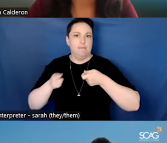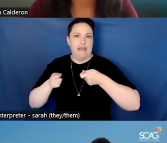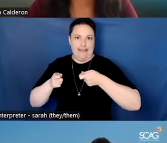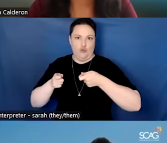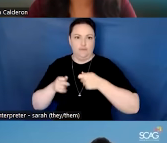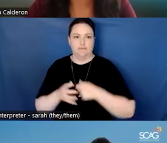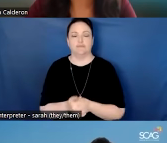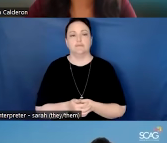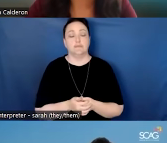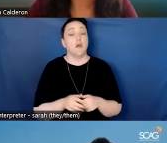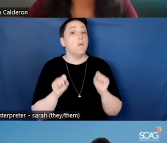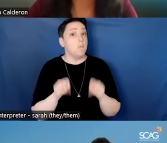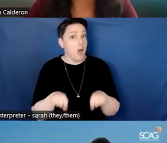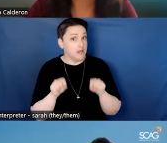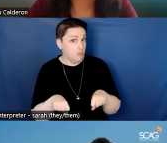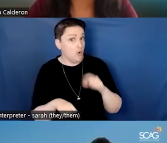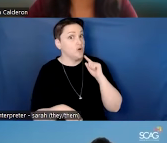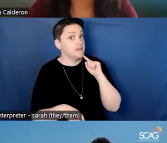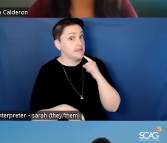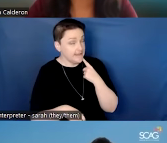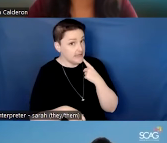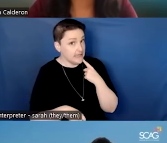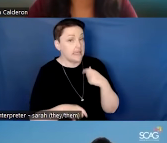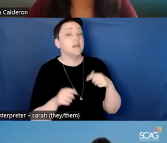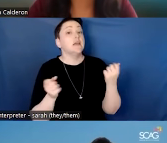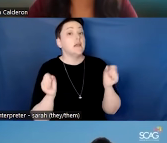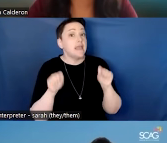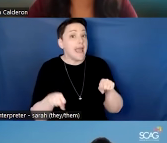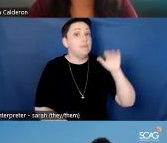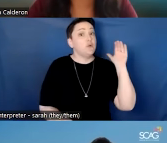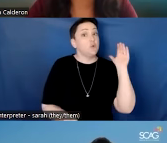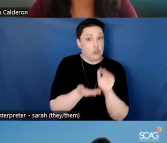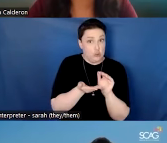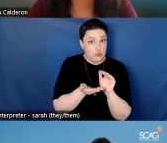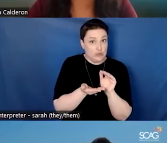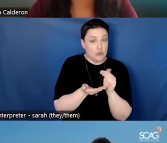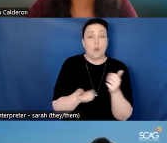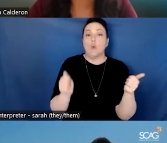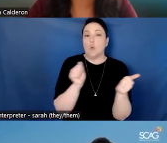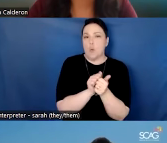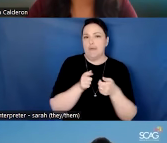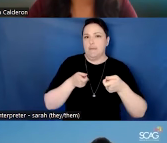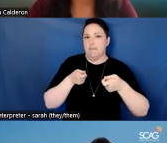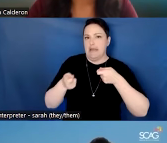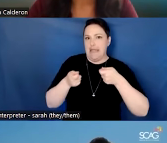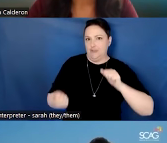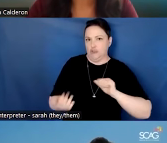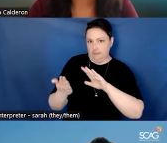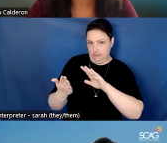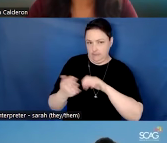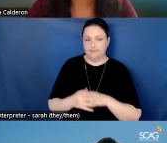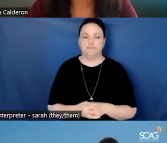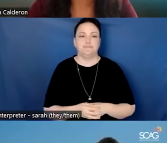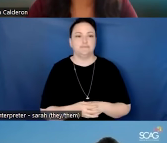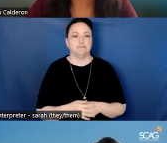impacts that have been reduced to less than significant levels through the incorporation of mitigation measures.